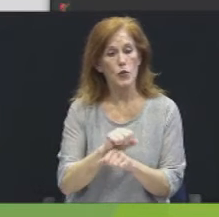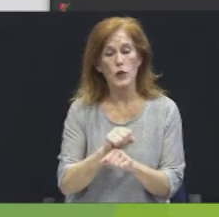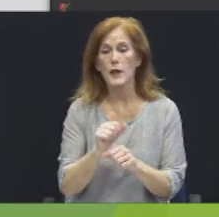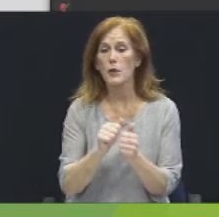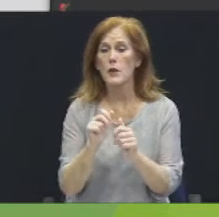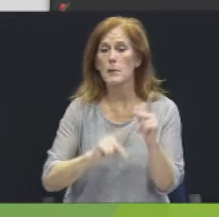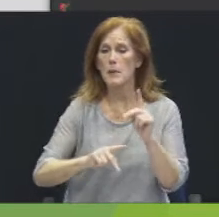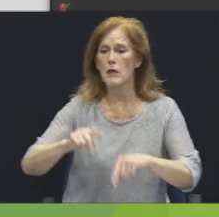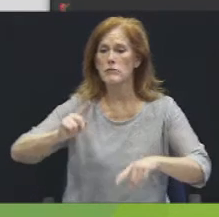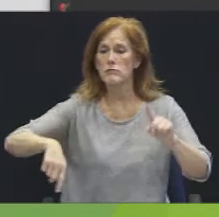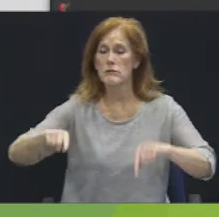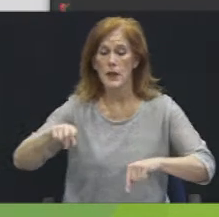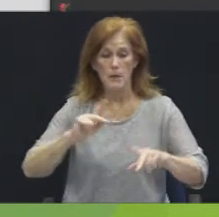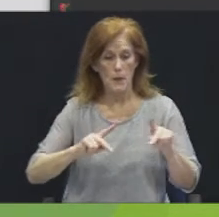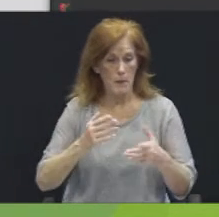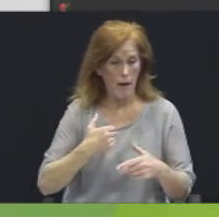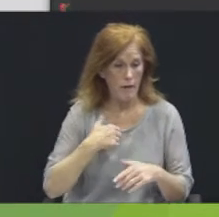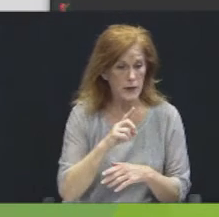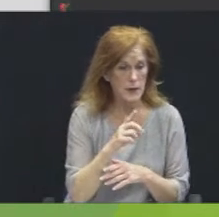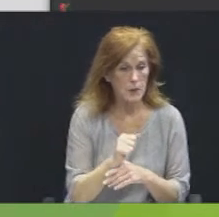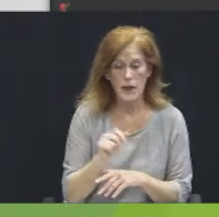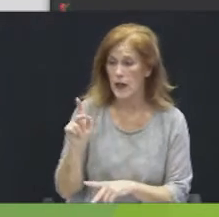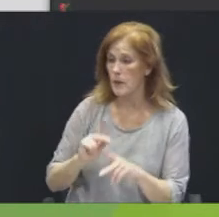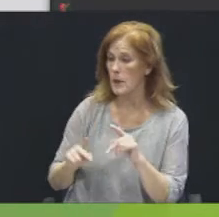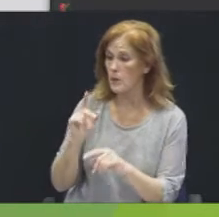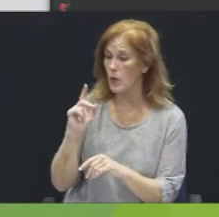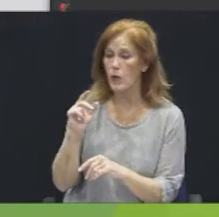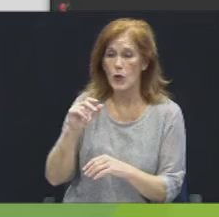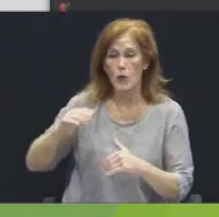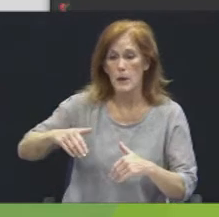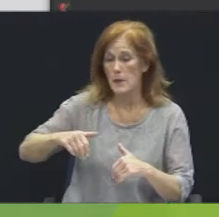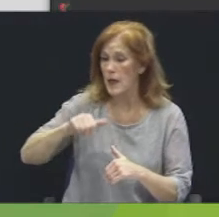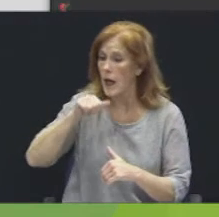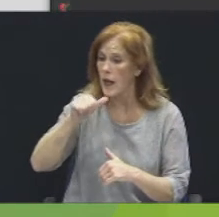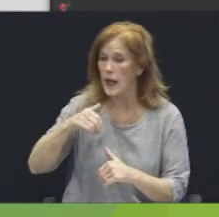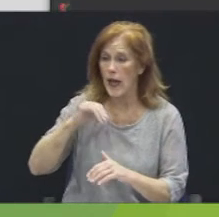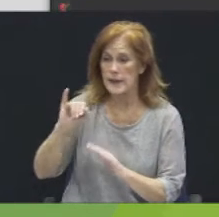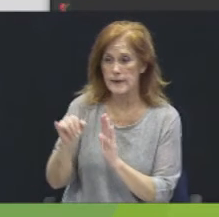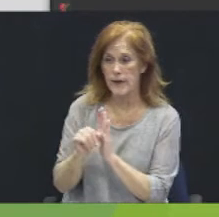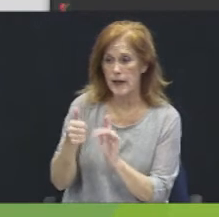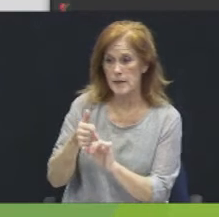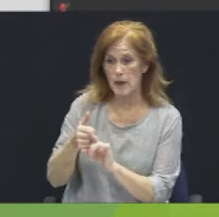disabilities as well as individuals who don't identify as having a disability.